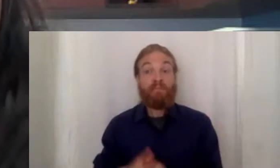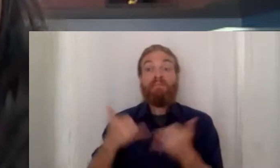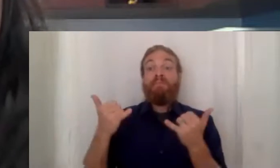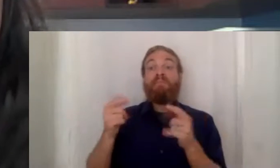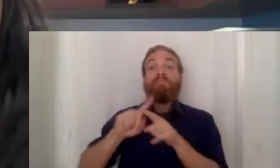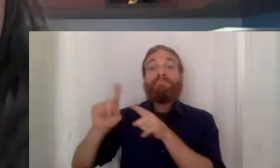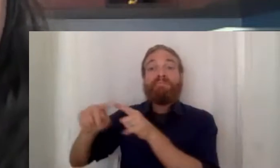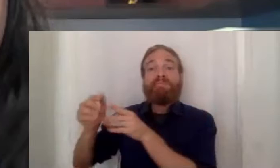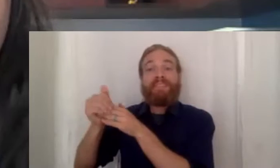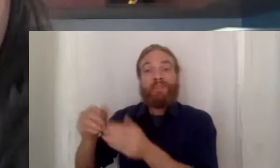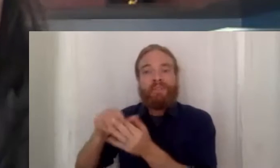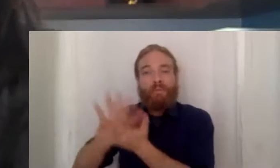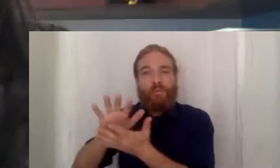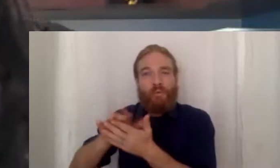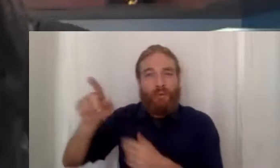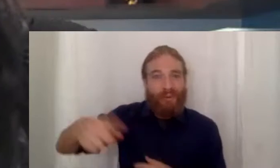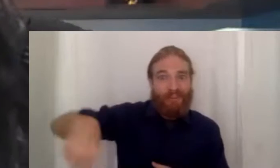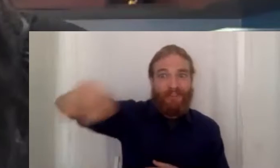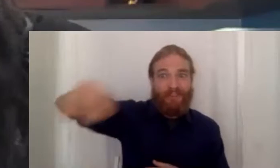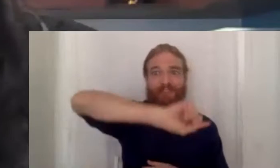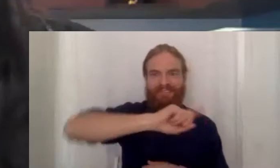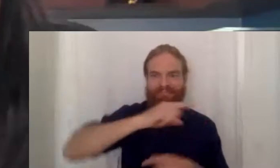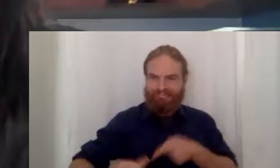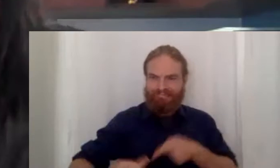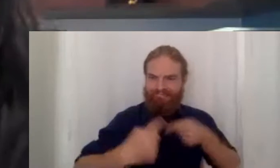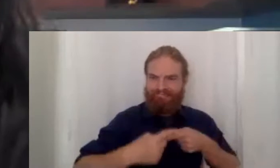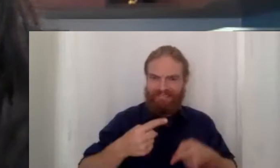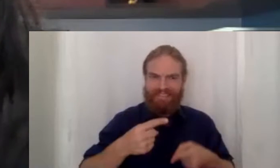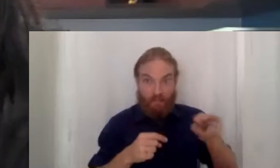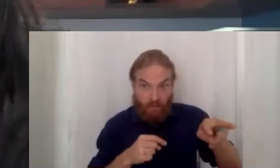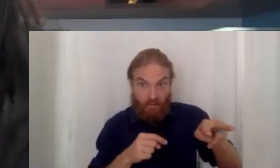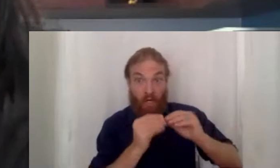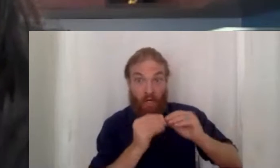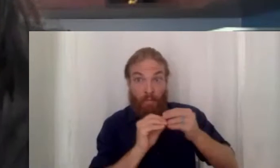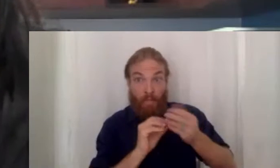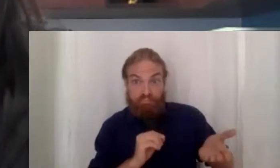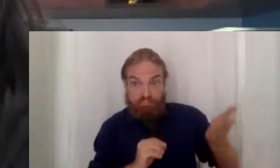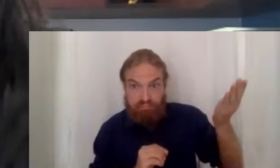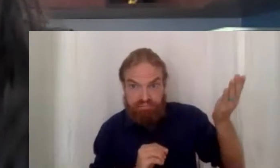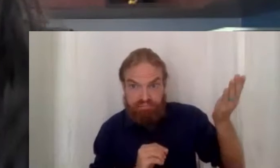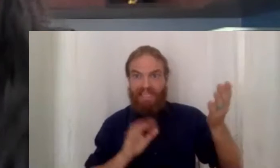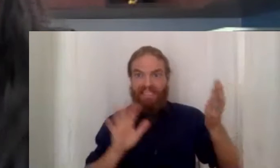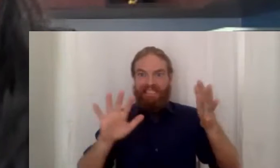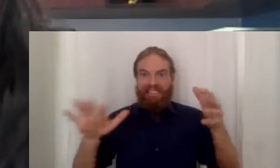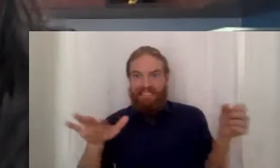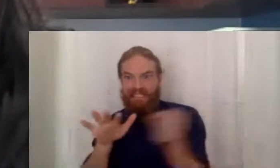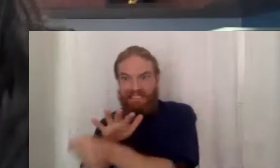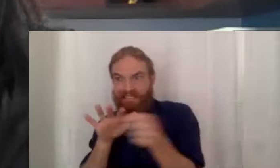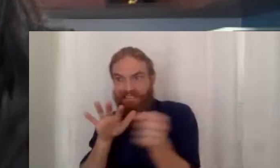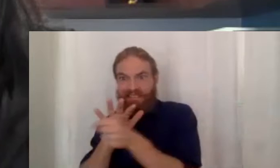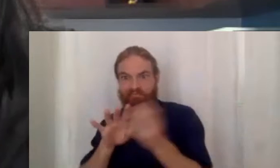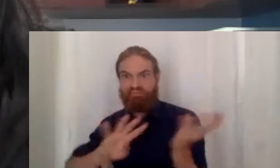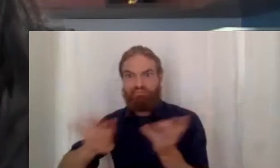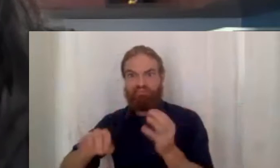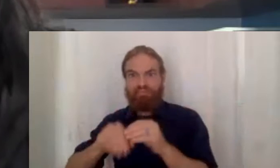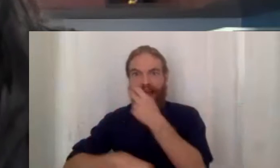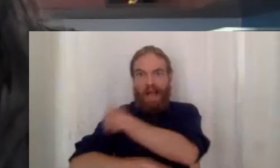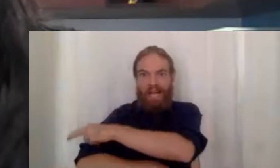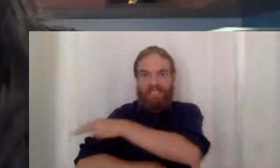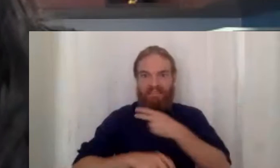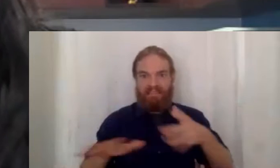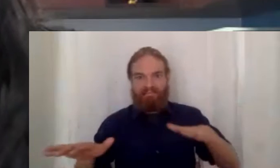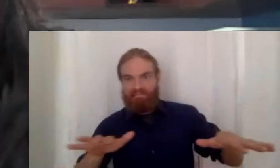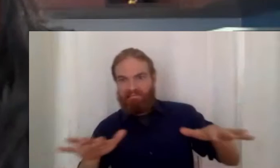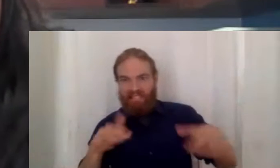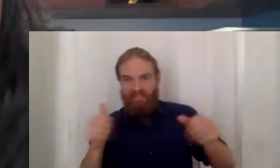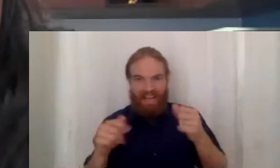going up or to see hospitalization numbers going up, and wanting to know how we do our part. Does that mean a